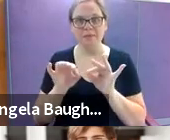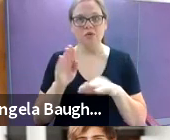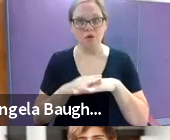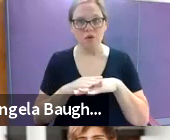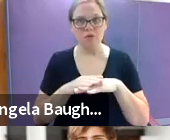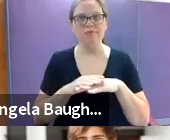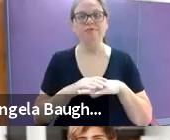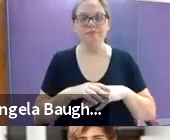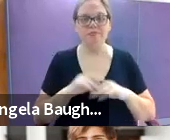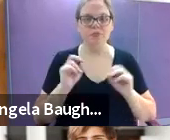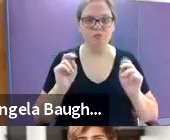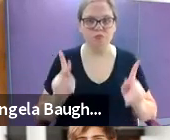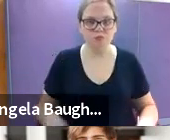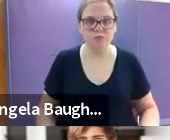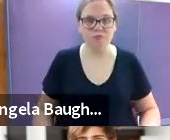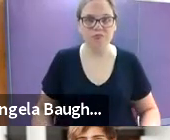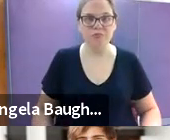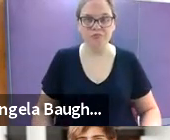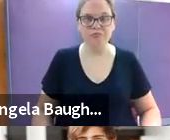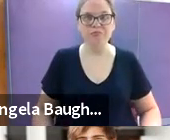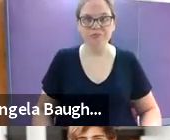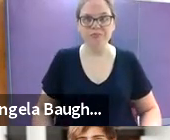She said they're on.